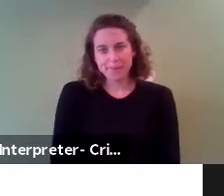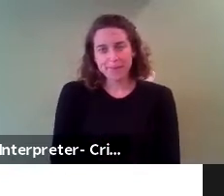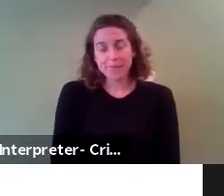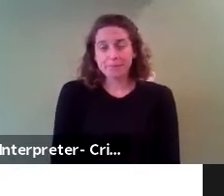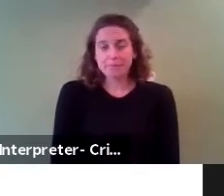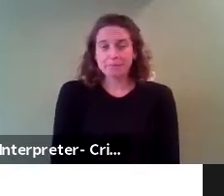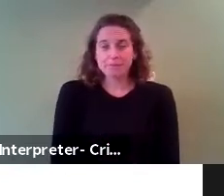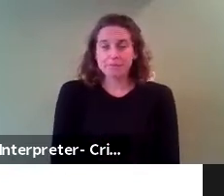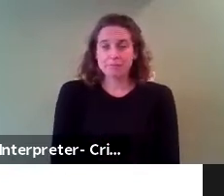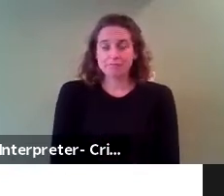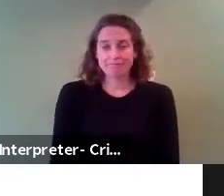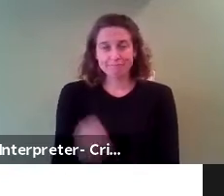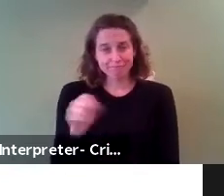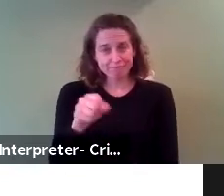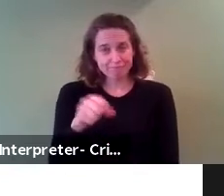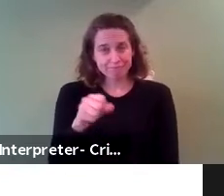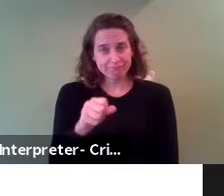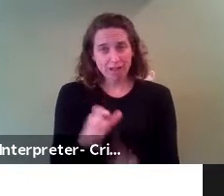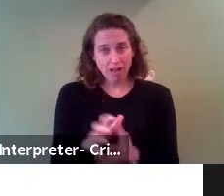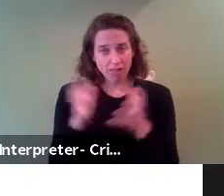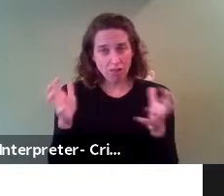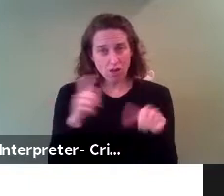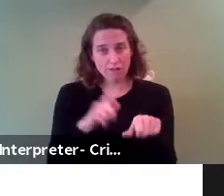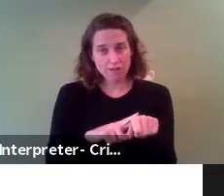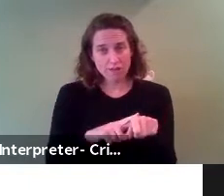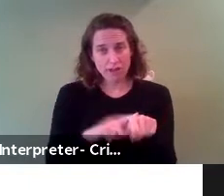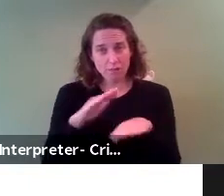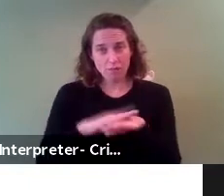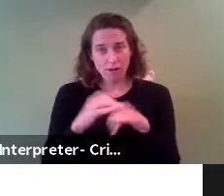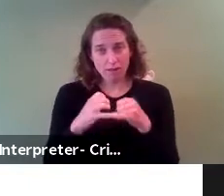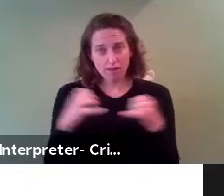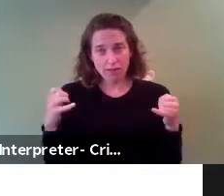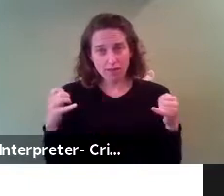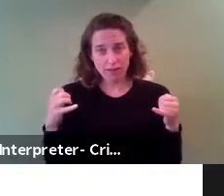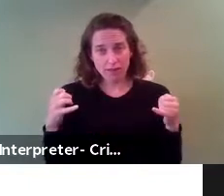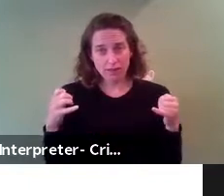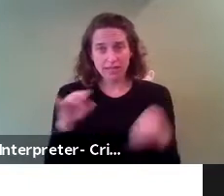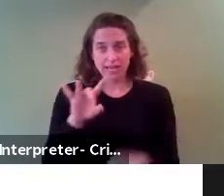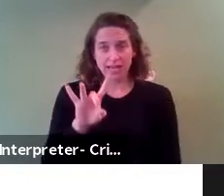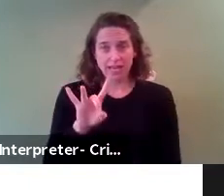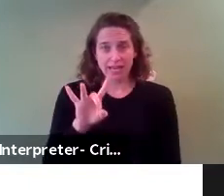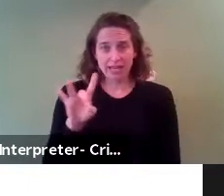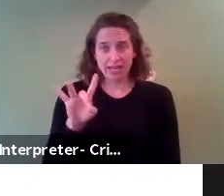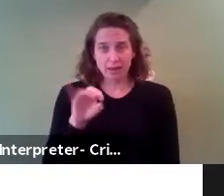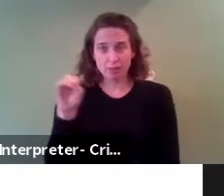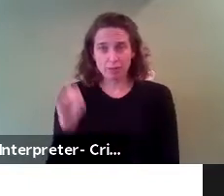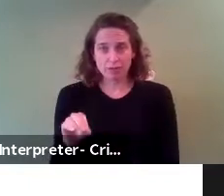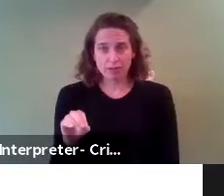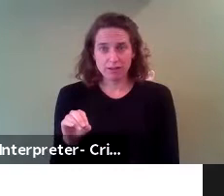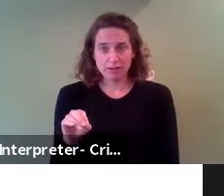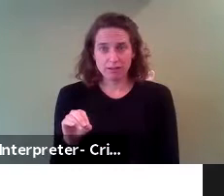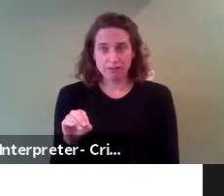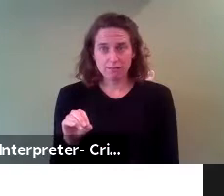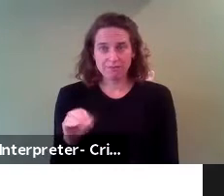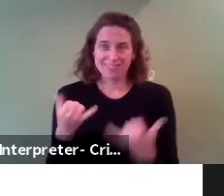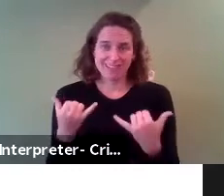And while we were spending a lot more time online, there was one more shift, and that was 88% of us were now